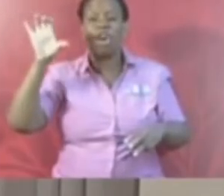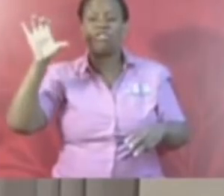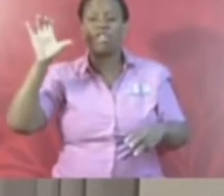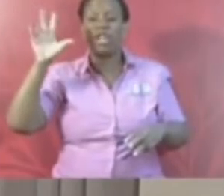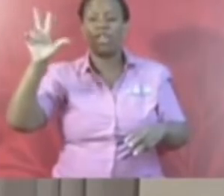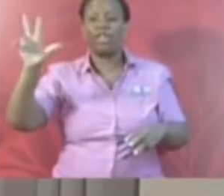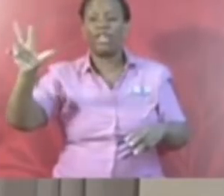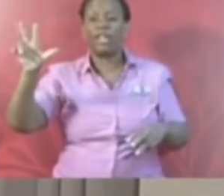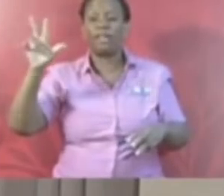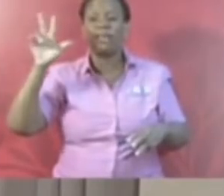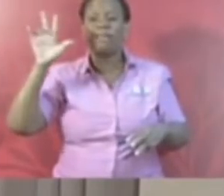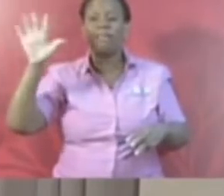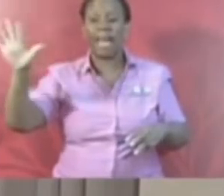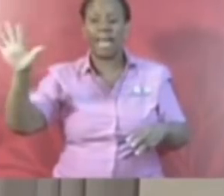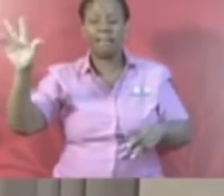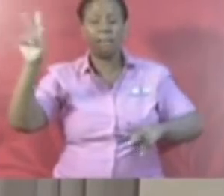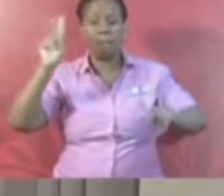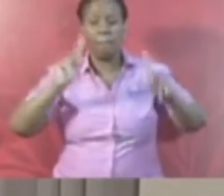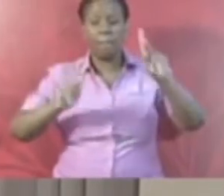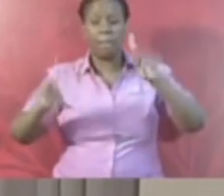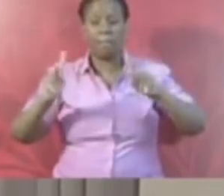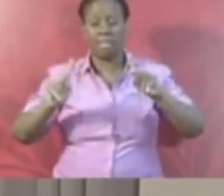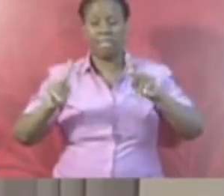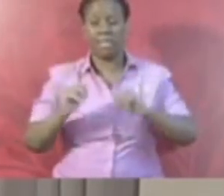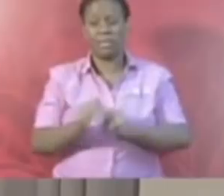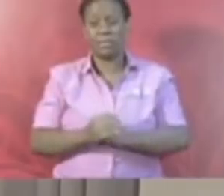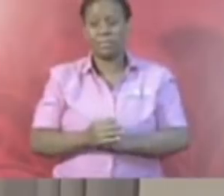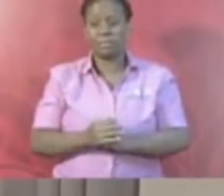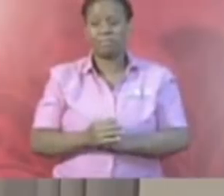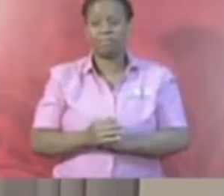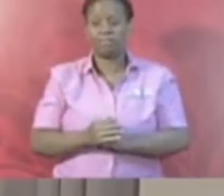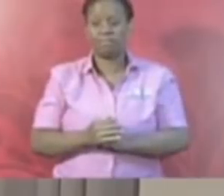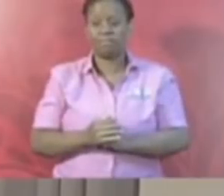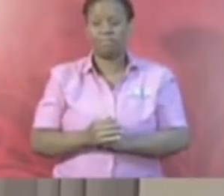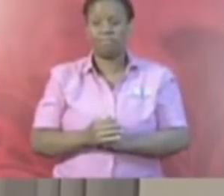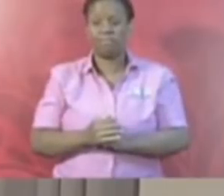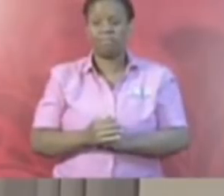26,861,335. Of those persons,